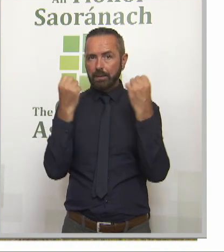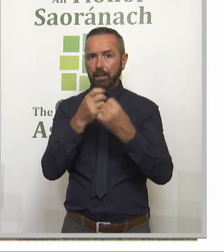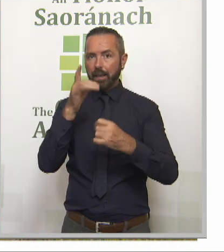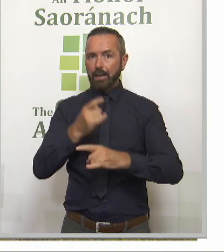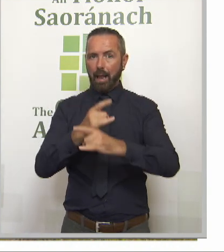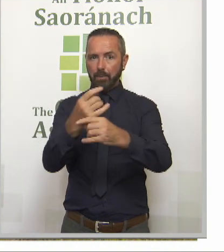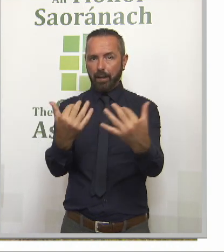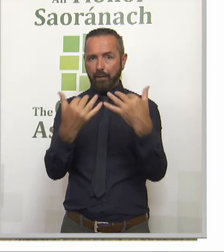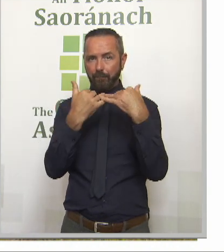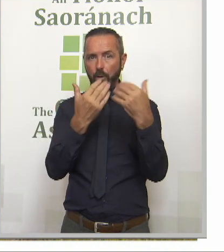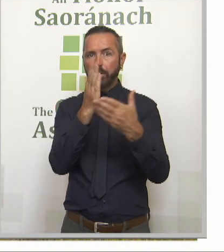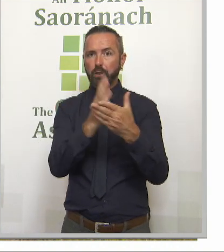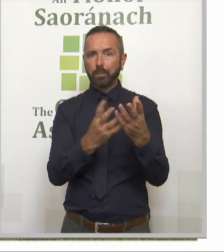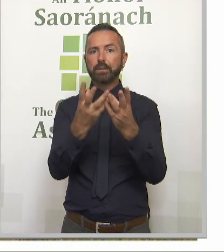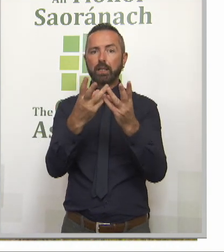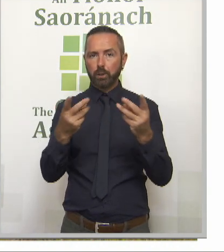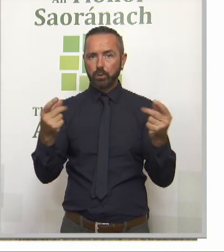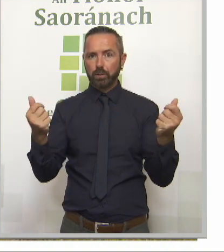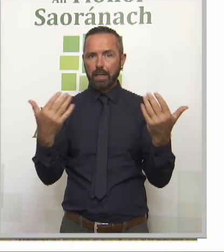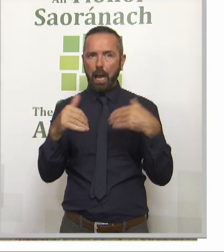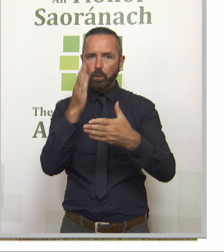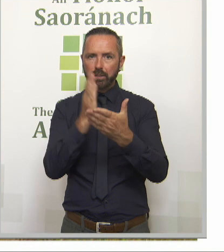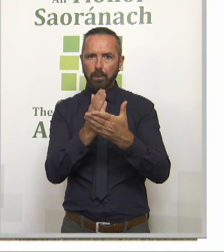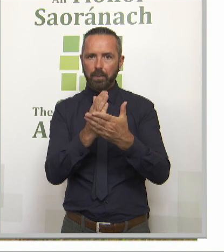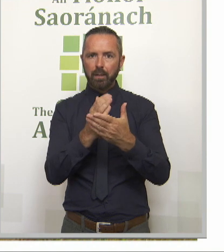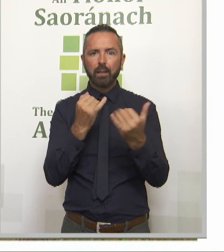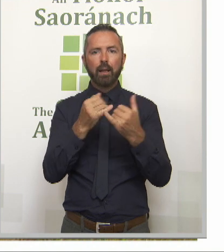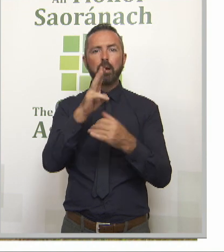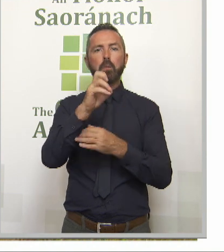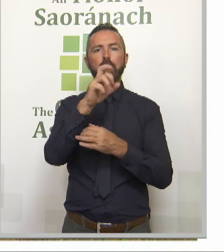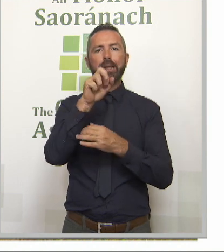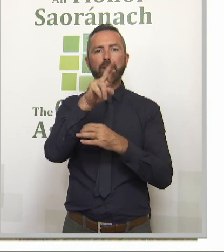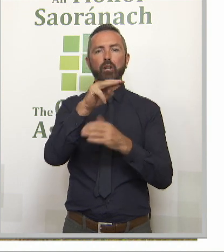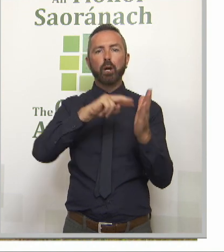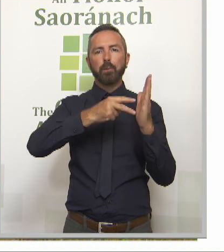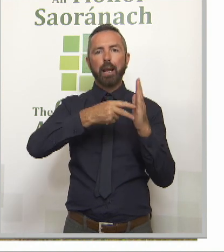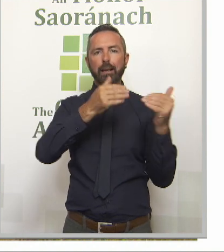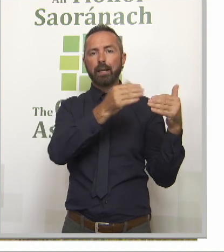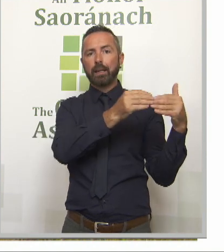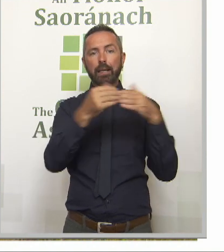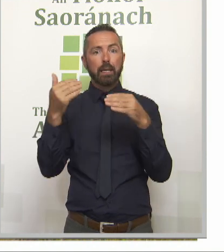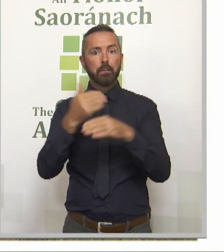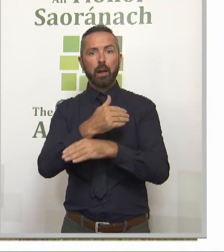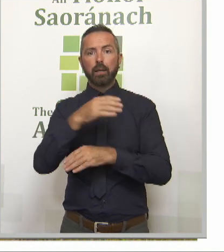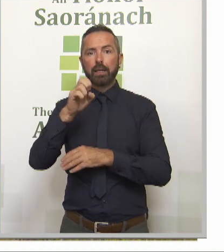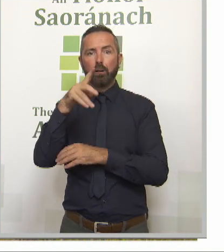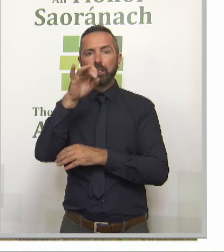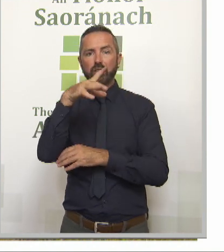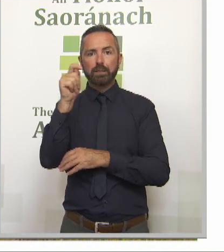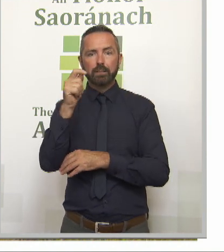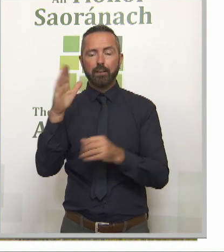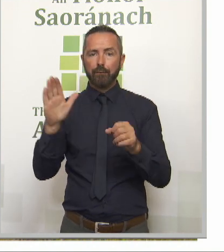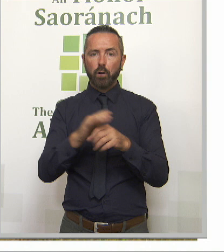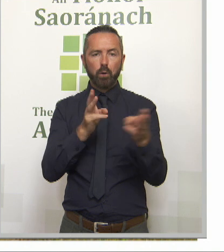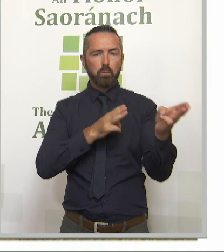inform solutions. All right? So the development of the All Ireland Pollinator Plan, for example, was led by ecologists and is full of practical,